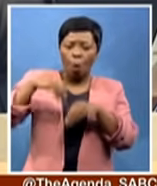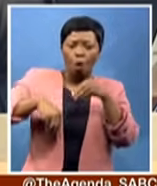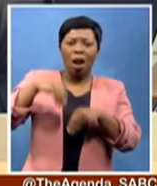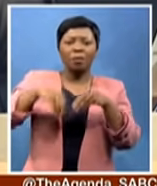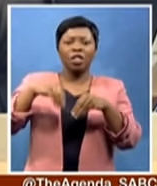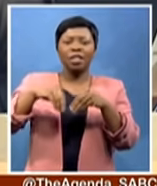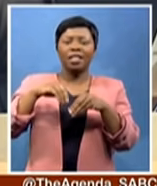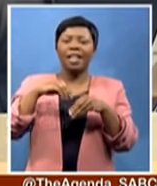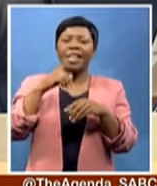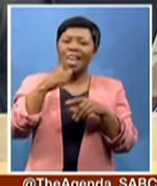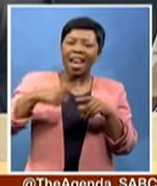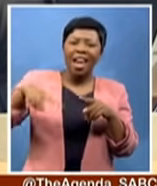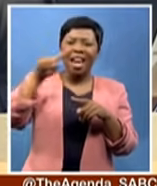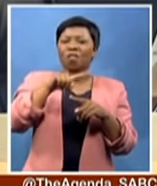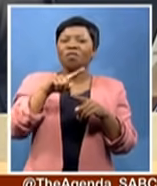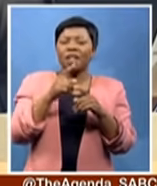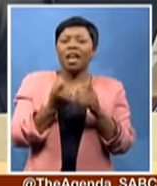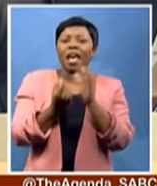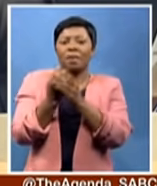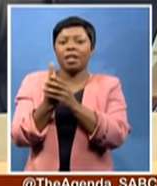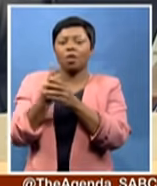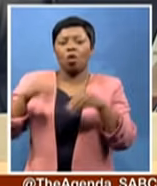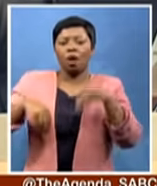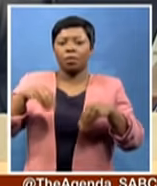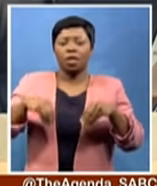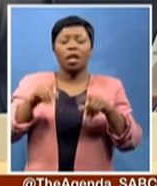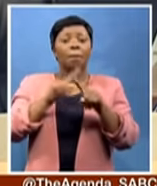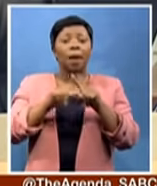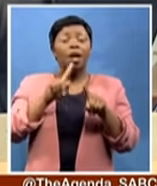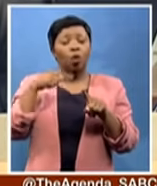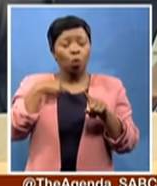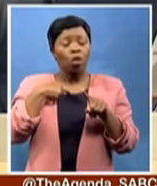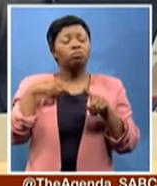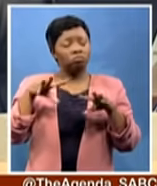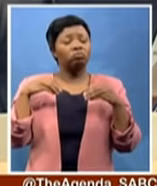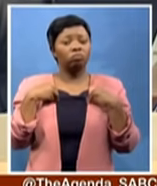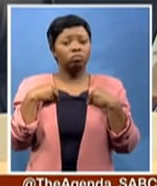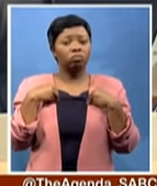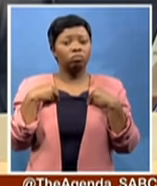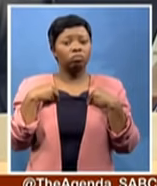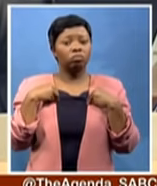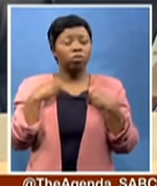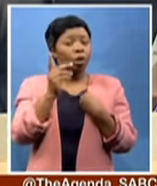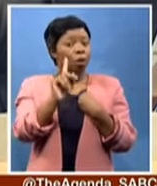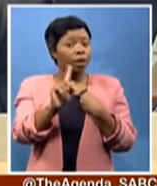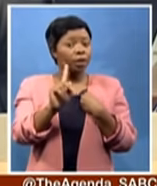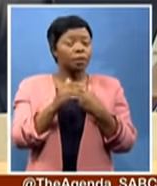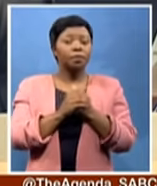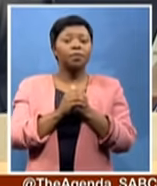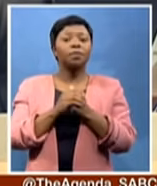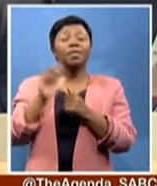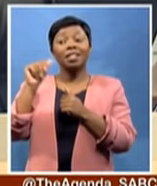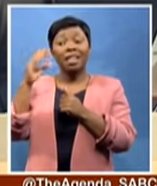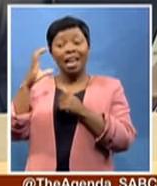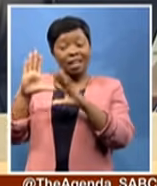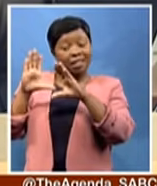But we all acknowledge that the organization could and should have done more to prevent the abuse